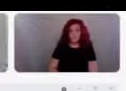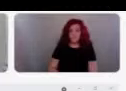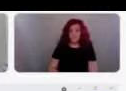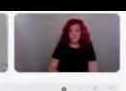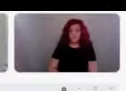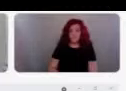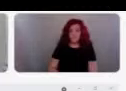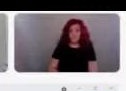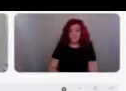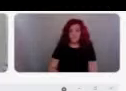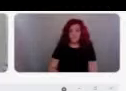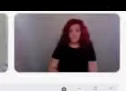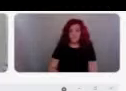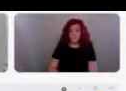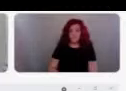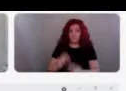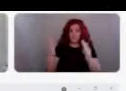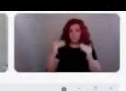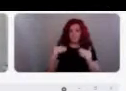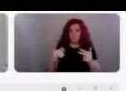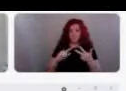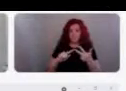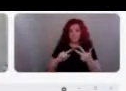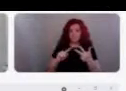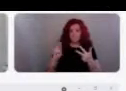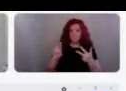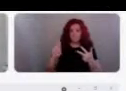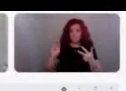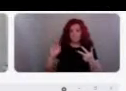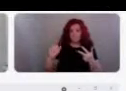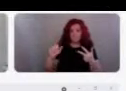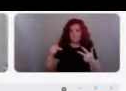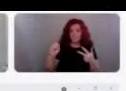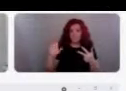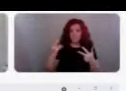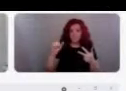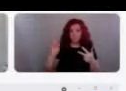we'll move to the next speaker which is irma pacheco irma